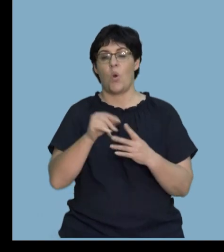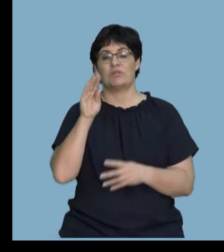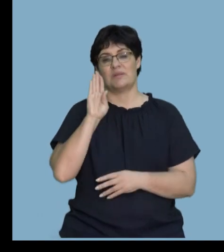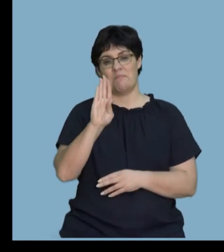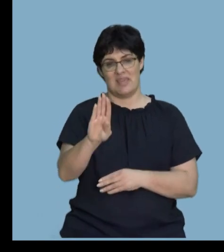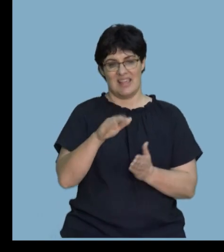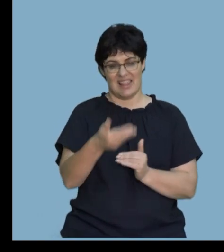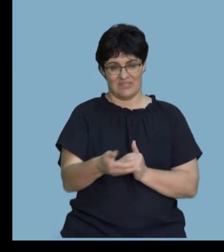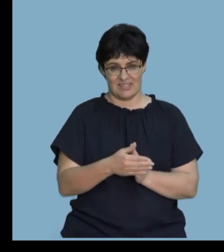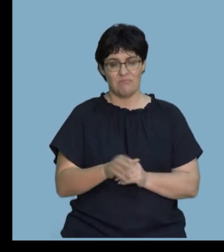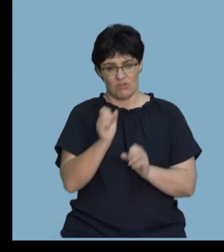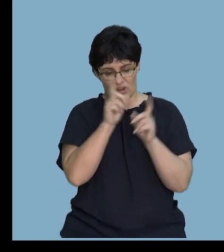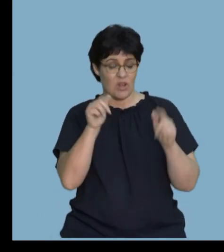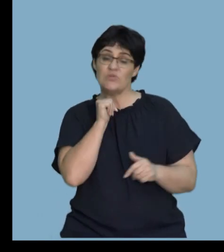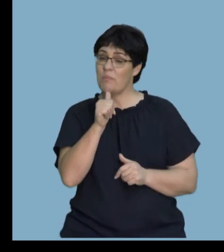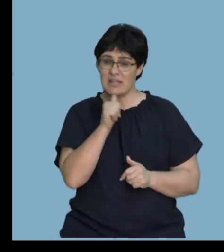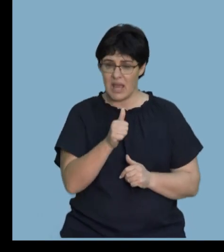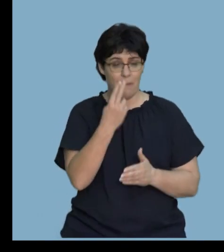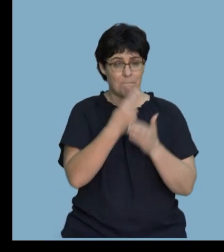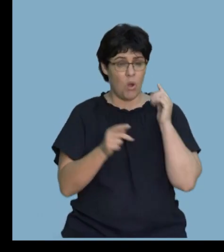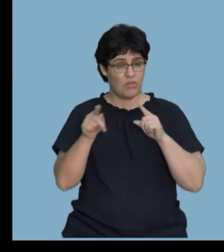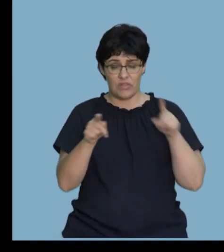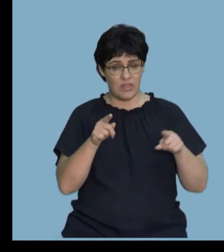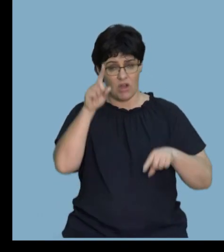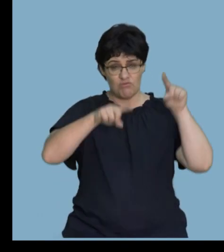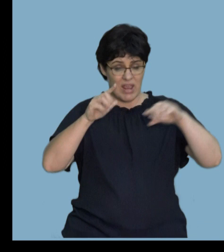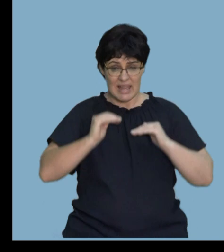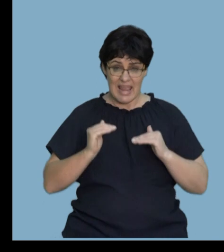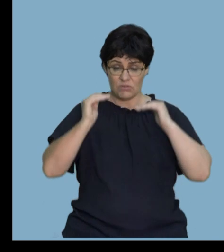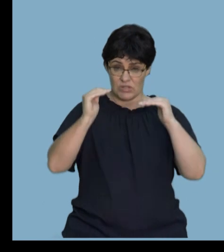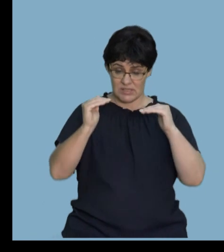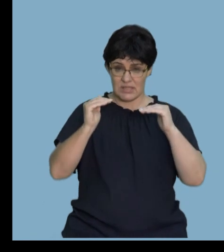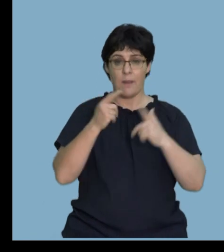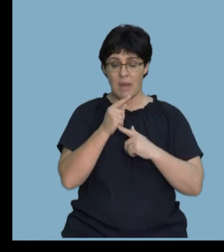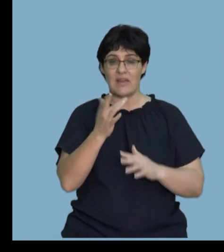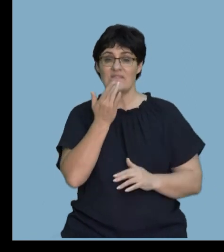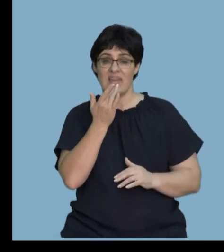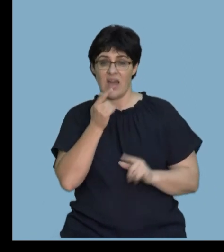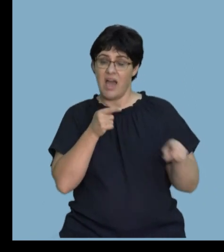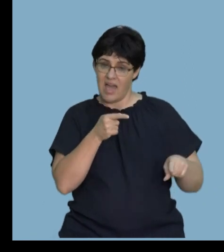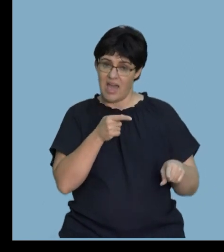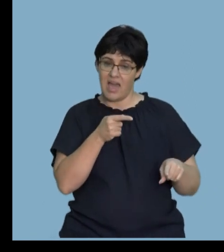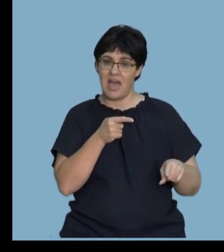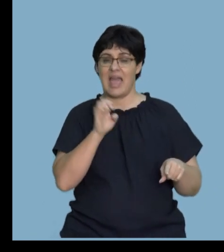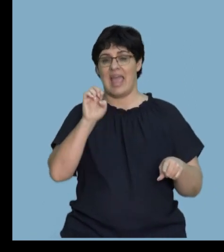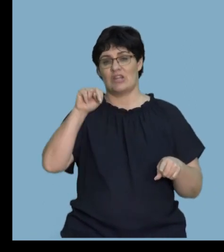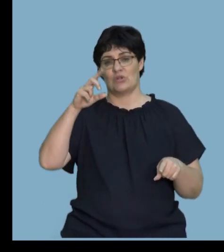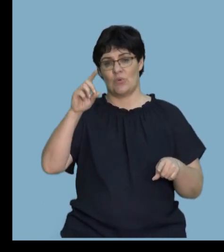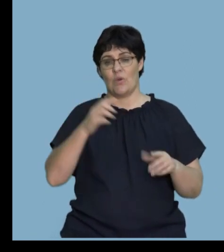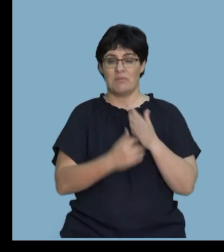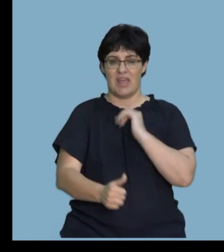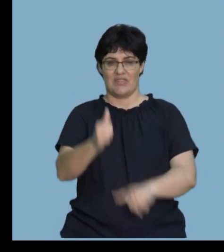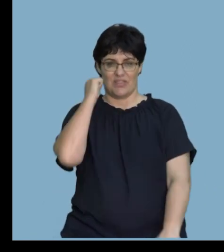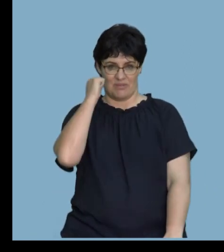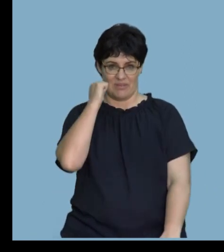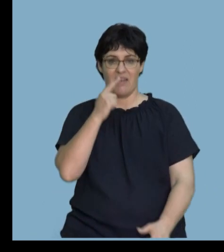we realize that despite the fact that both reaction rates increased, but the one that was favored is the endothermic one, which is the reverse,